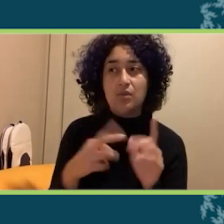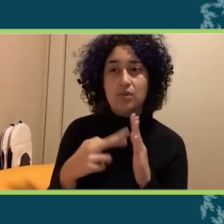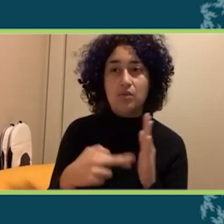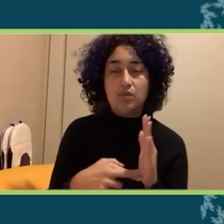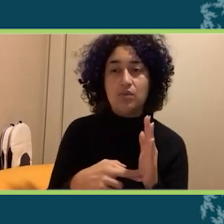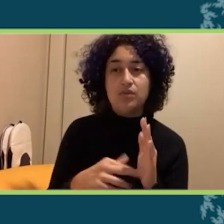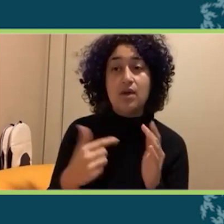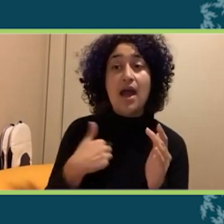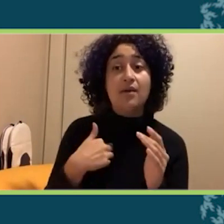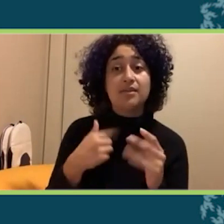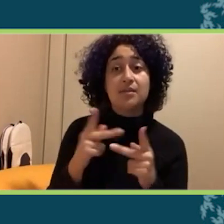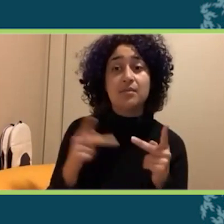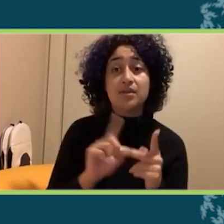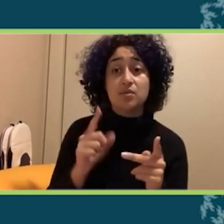quit